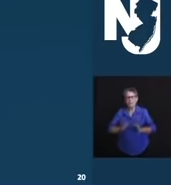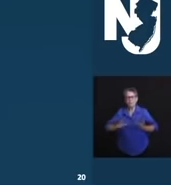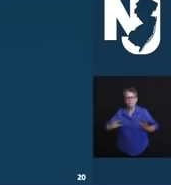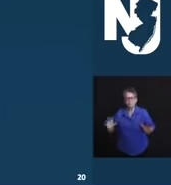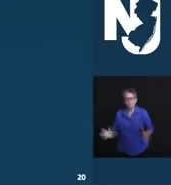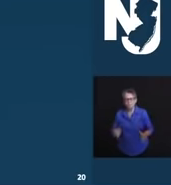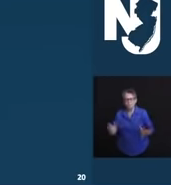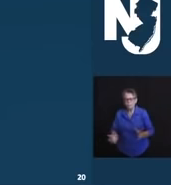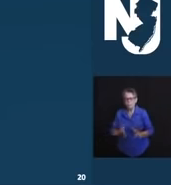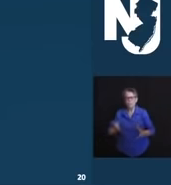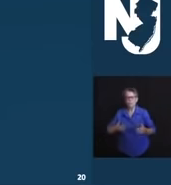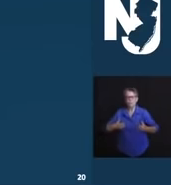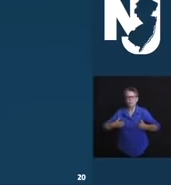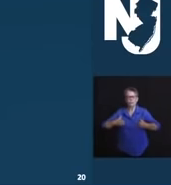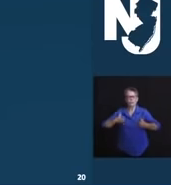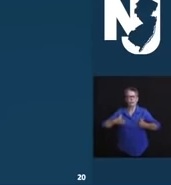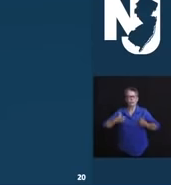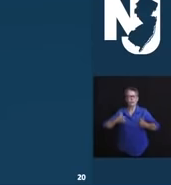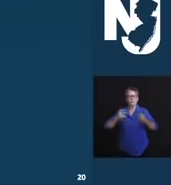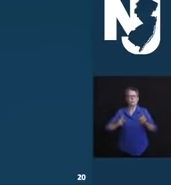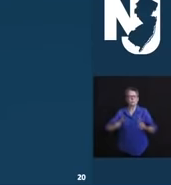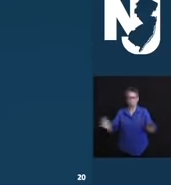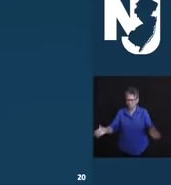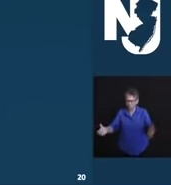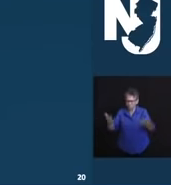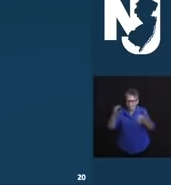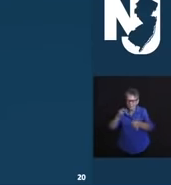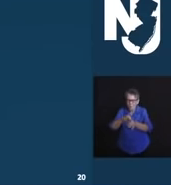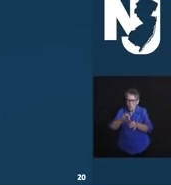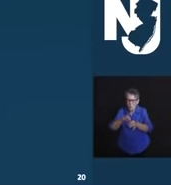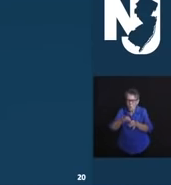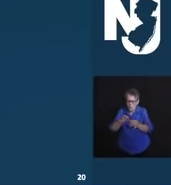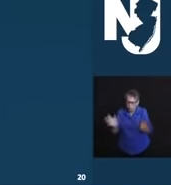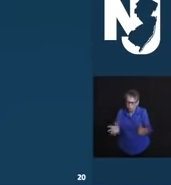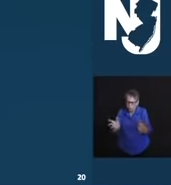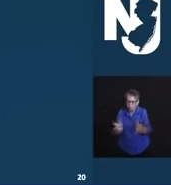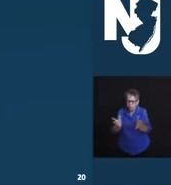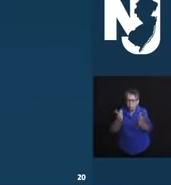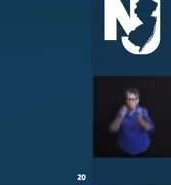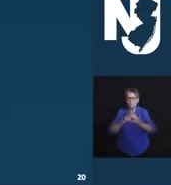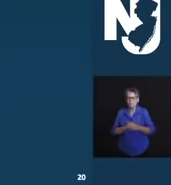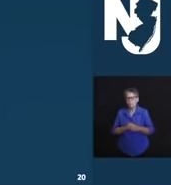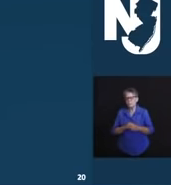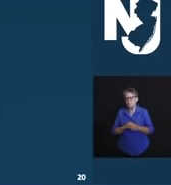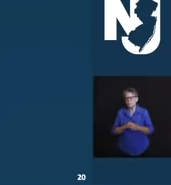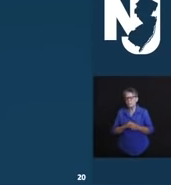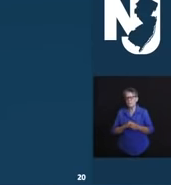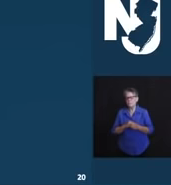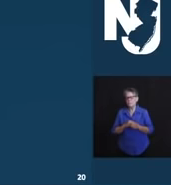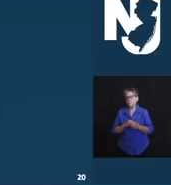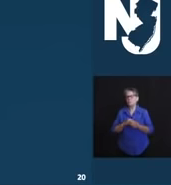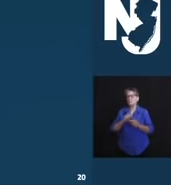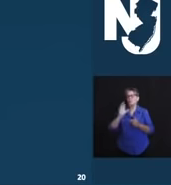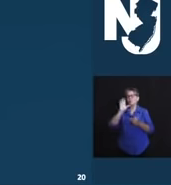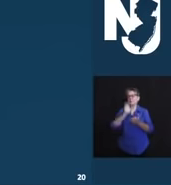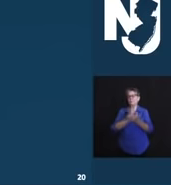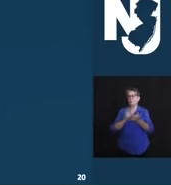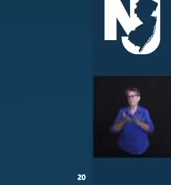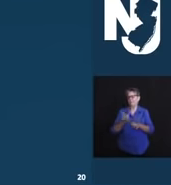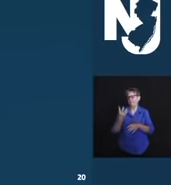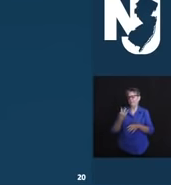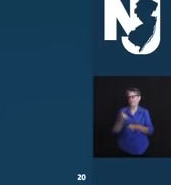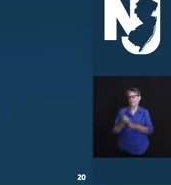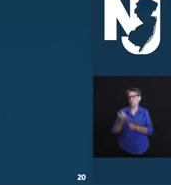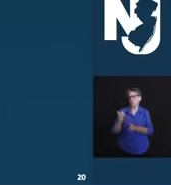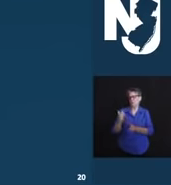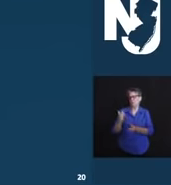passed away 4 years ago. She leaves behind her sons, Jim, and I had the great honor of speaking with Jim. He's now in Brooklyn, and her other